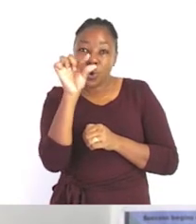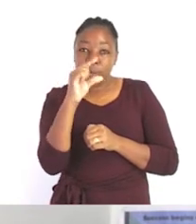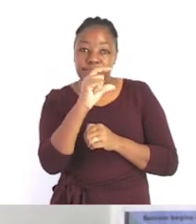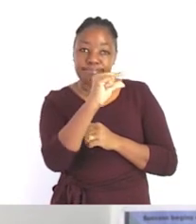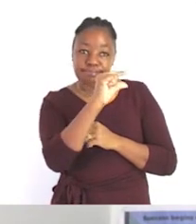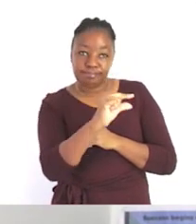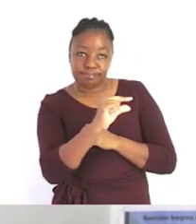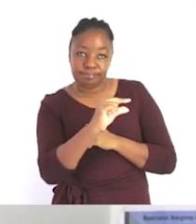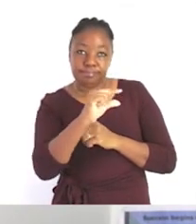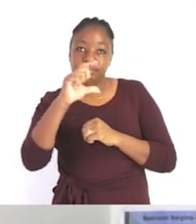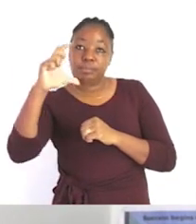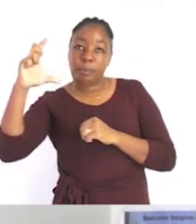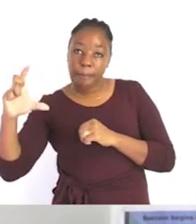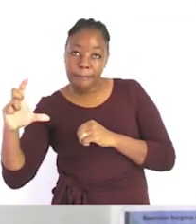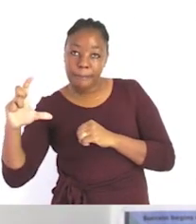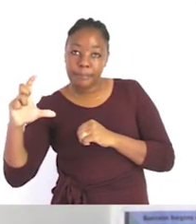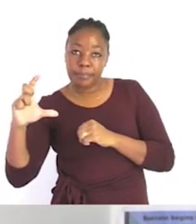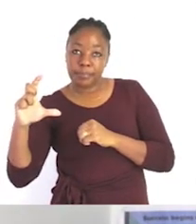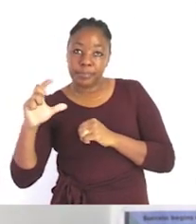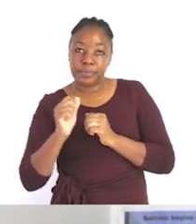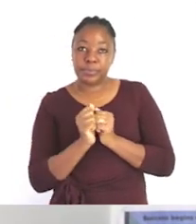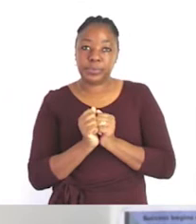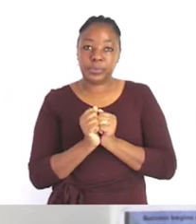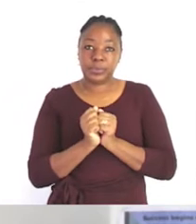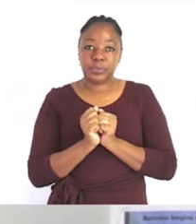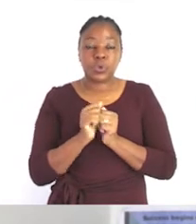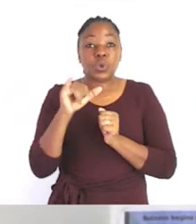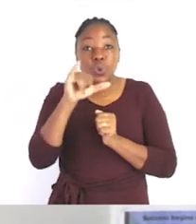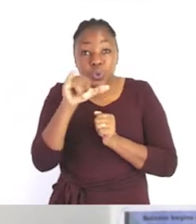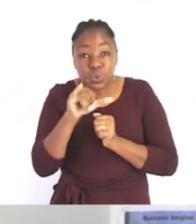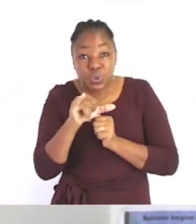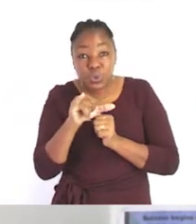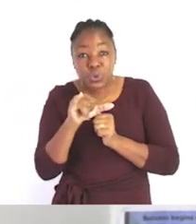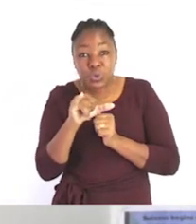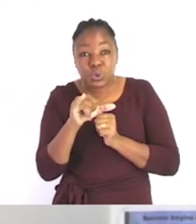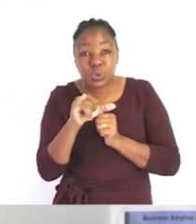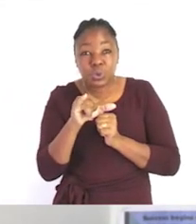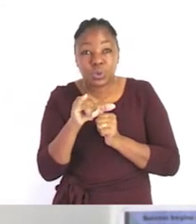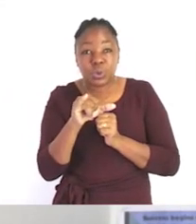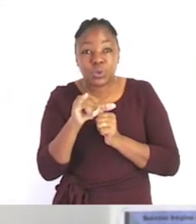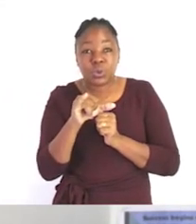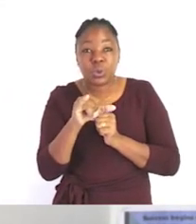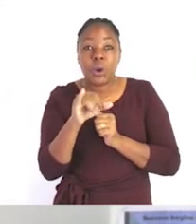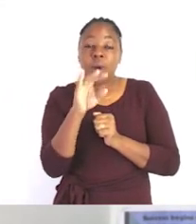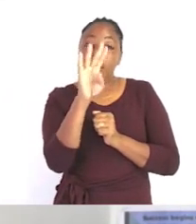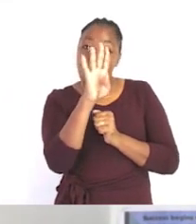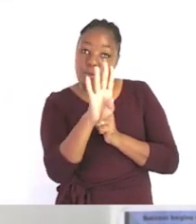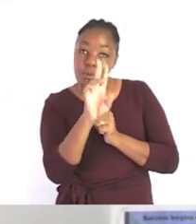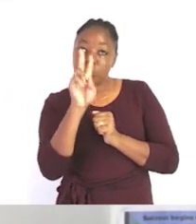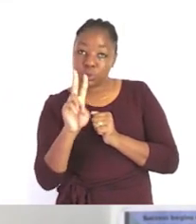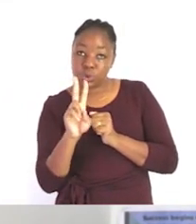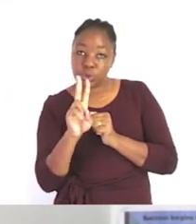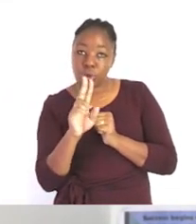to biggest. So, which number is bigger or smaller? Is it 42